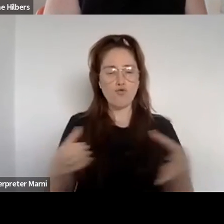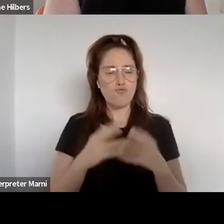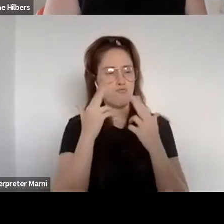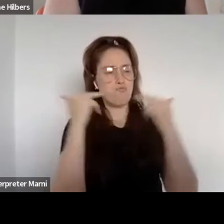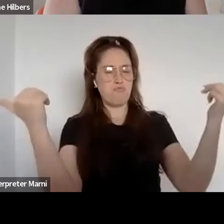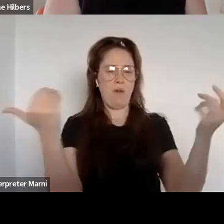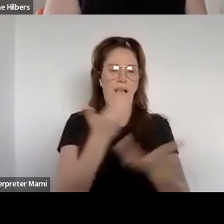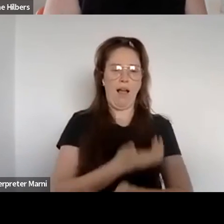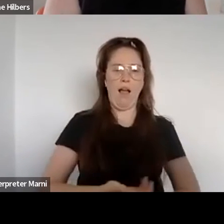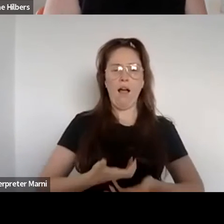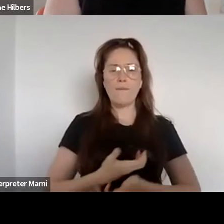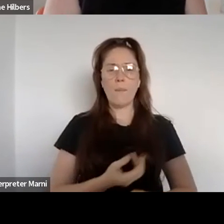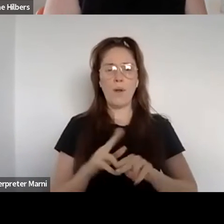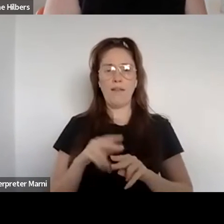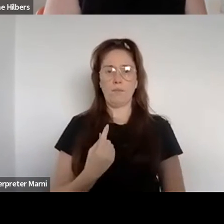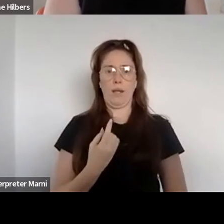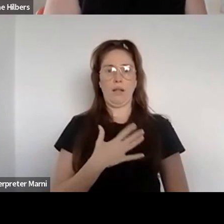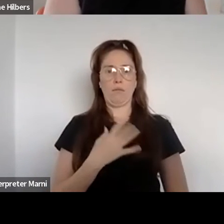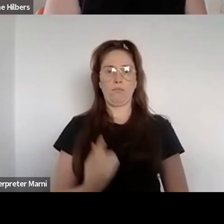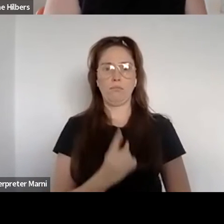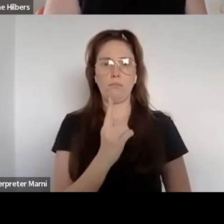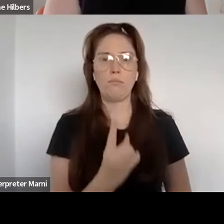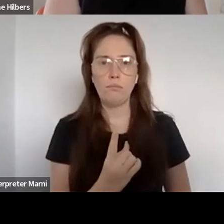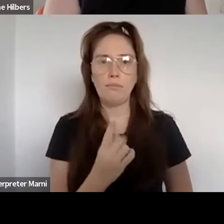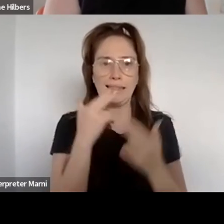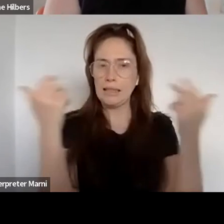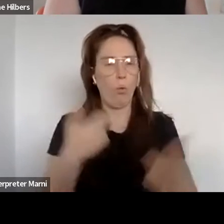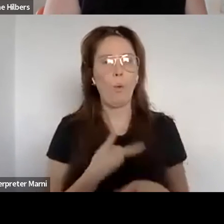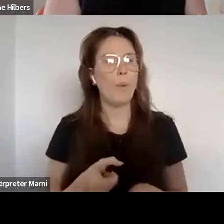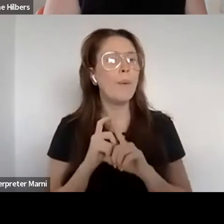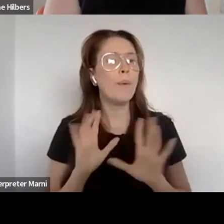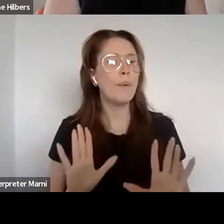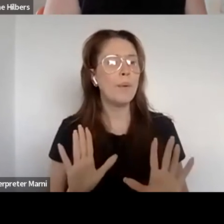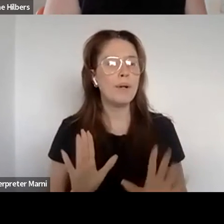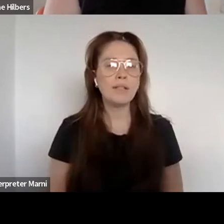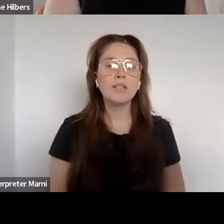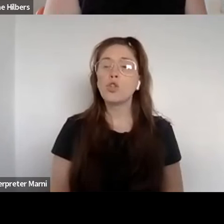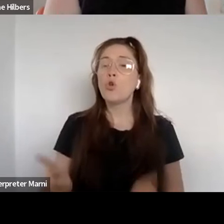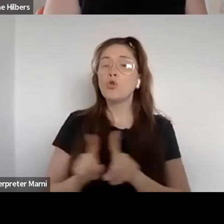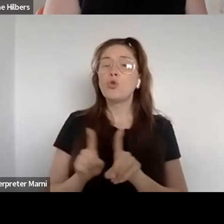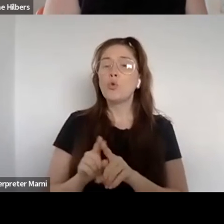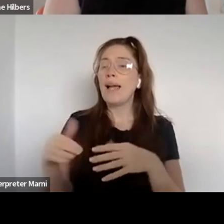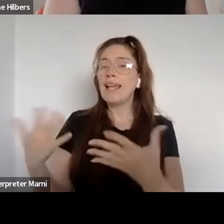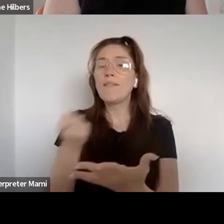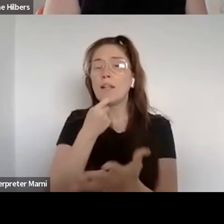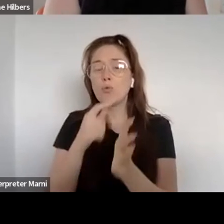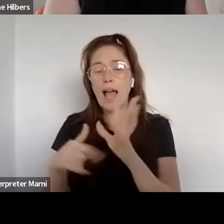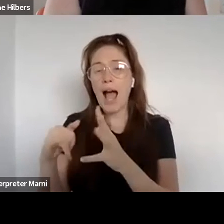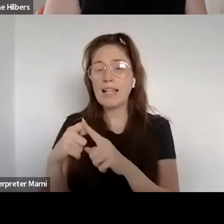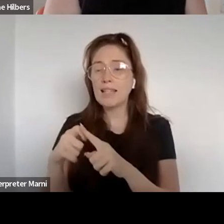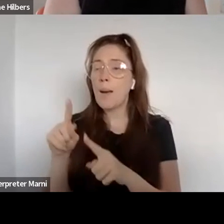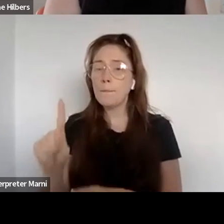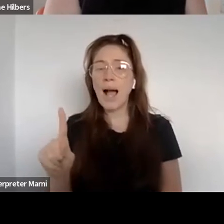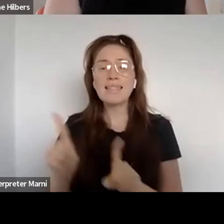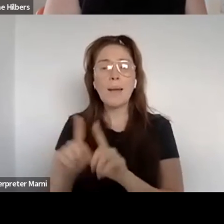by themselves. And it gives people a space to both share and also have quiet time at the same time. In terms of